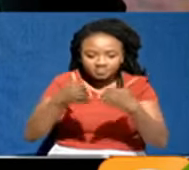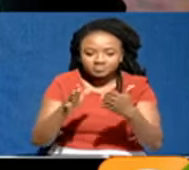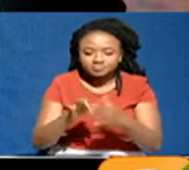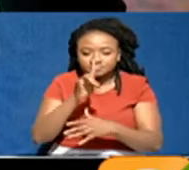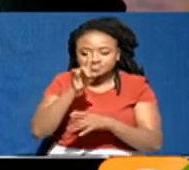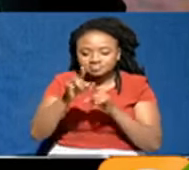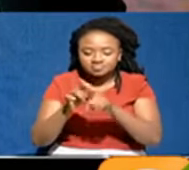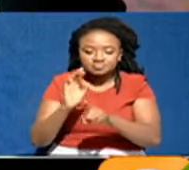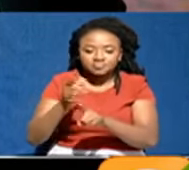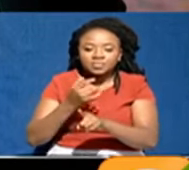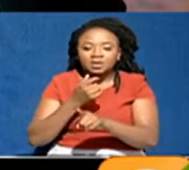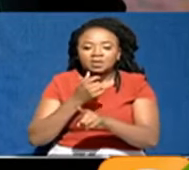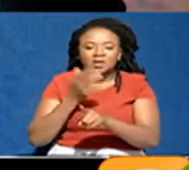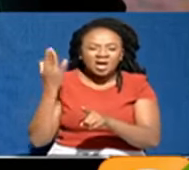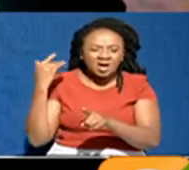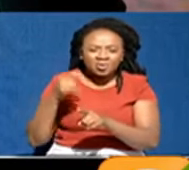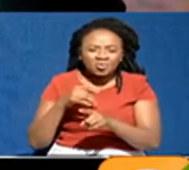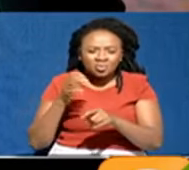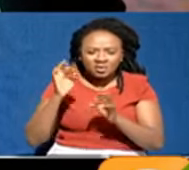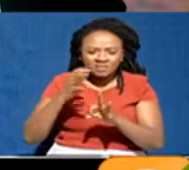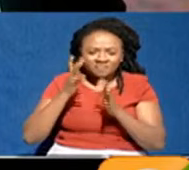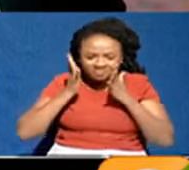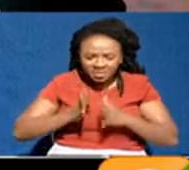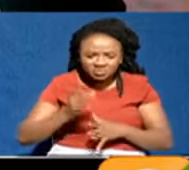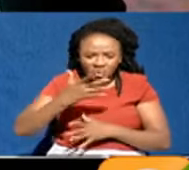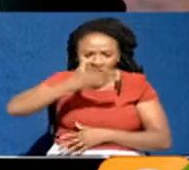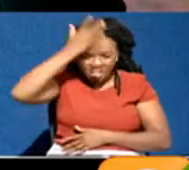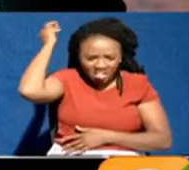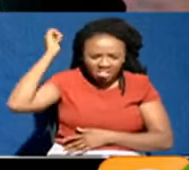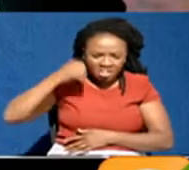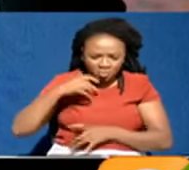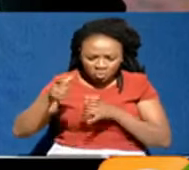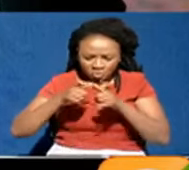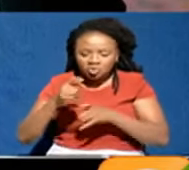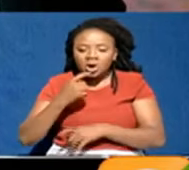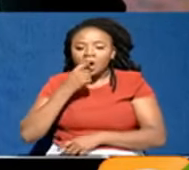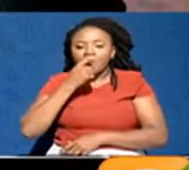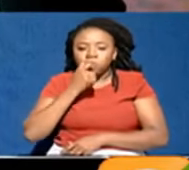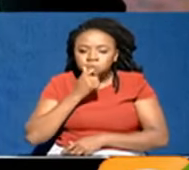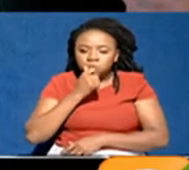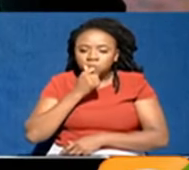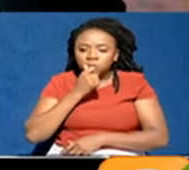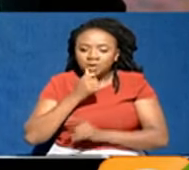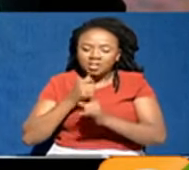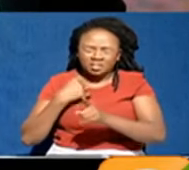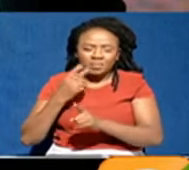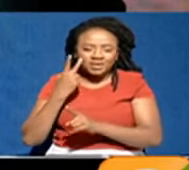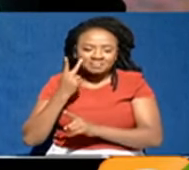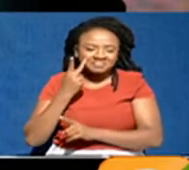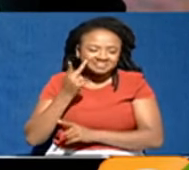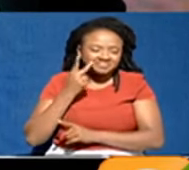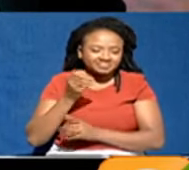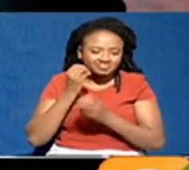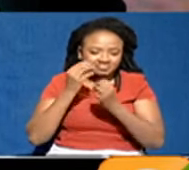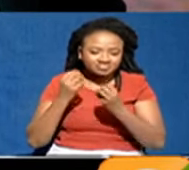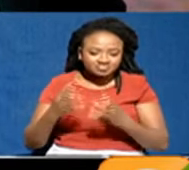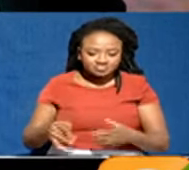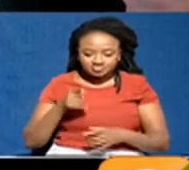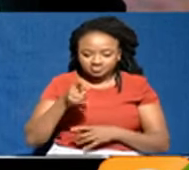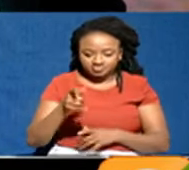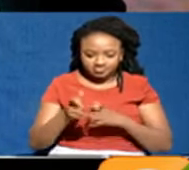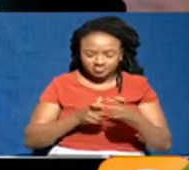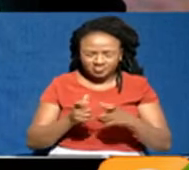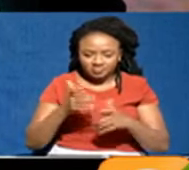was alcoblow. It was a popular intervention. It was a spectacle on the media, you know, in terms of